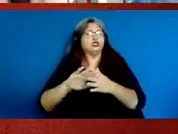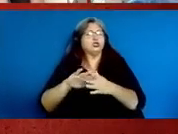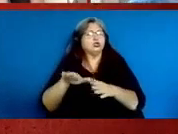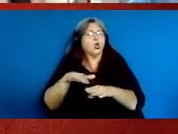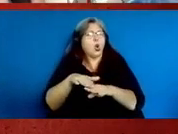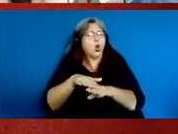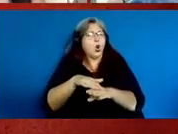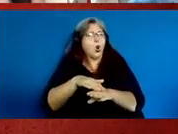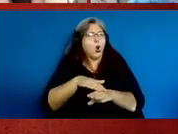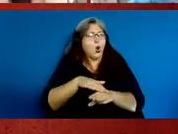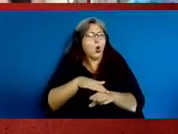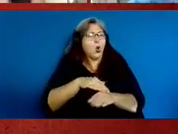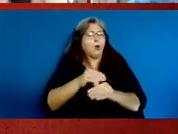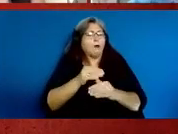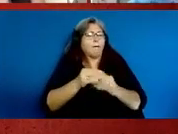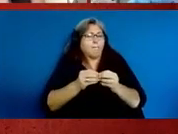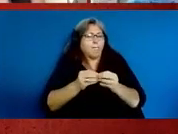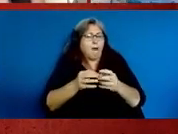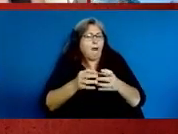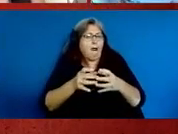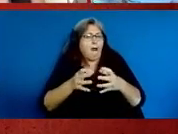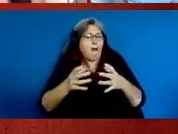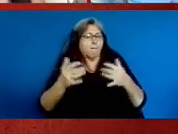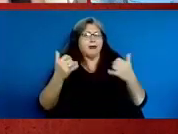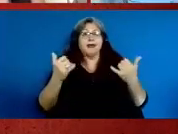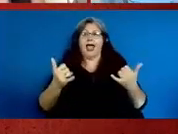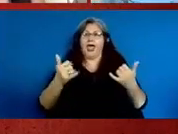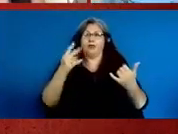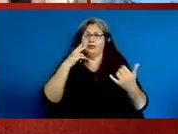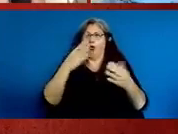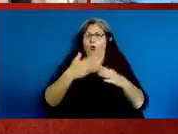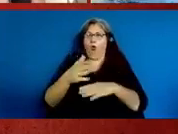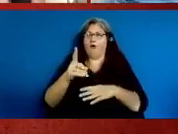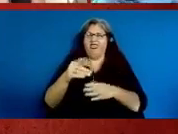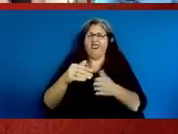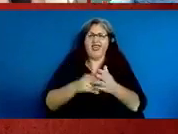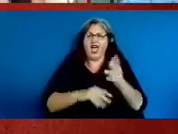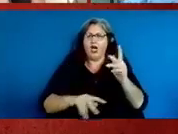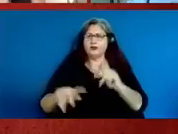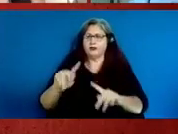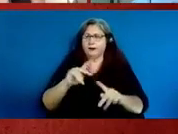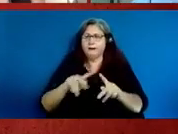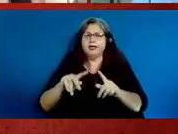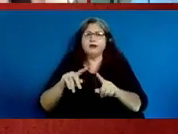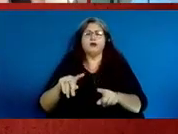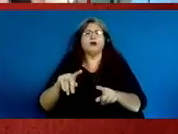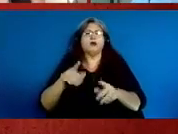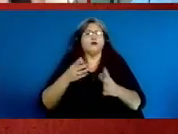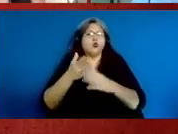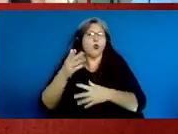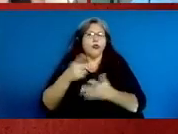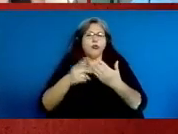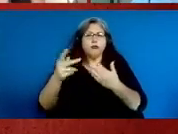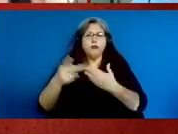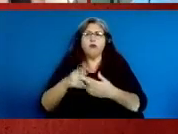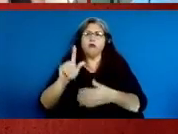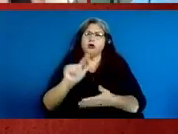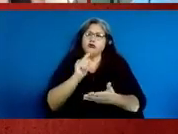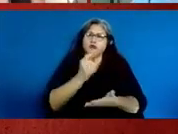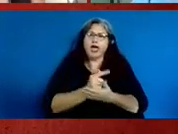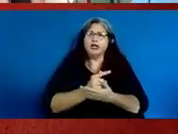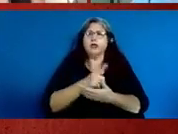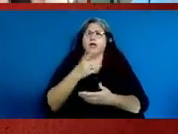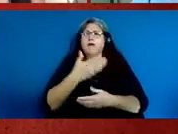slowly got to where it is now. Thousands of people come through there, and graduates have gotten good roles,